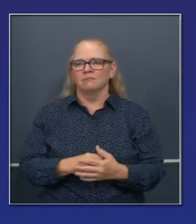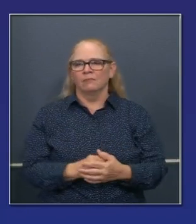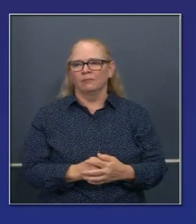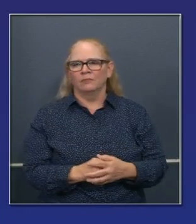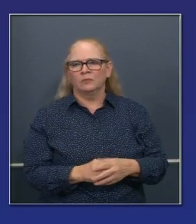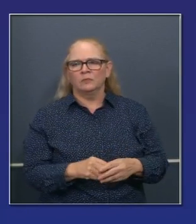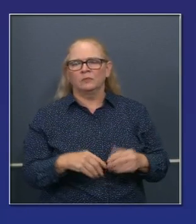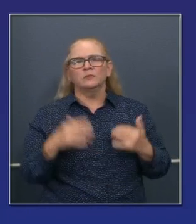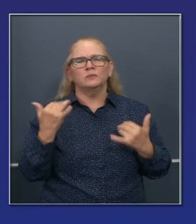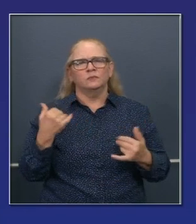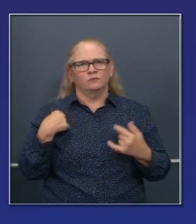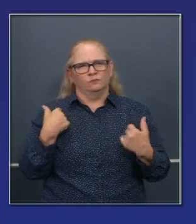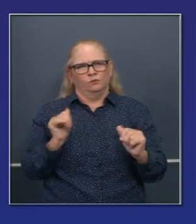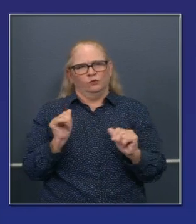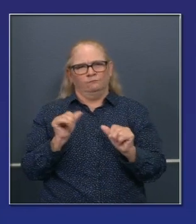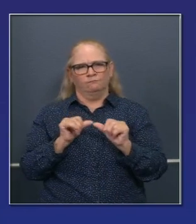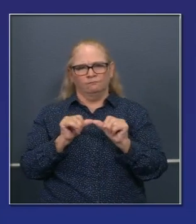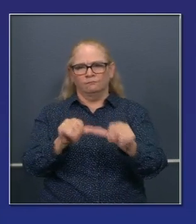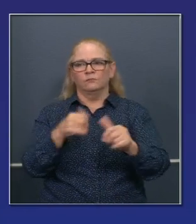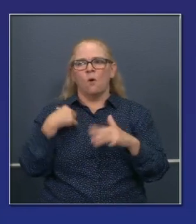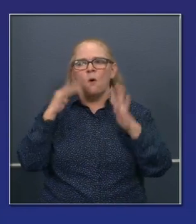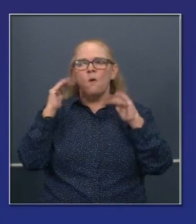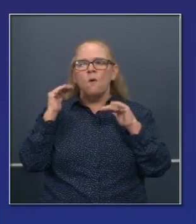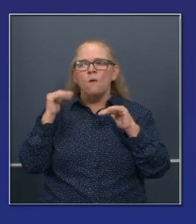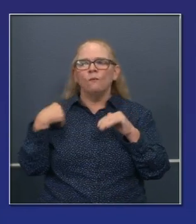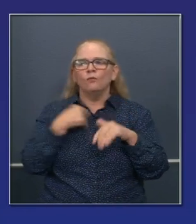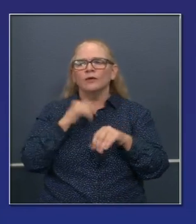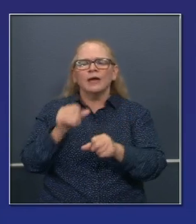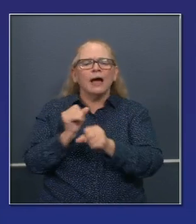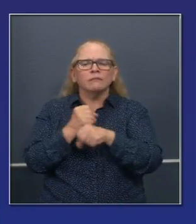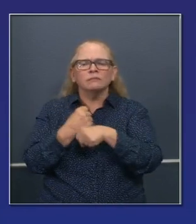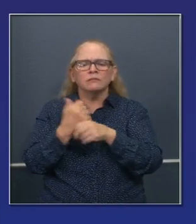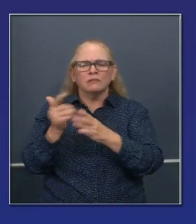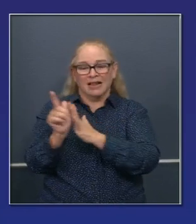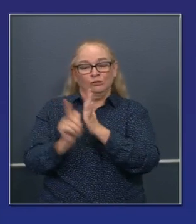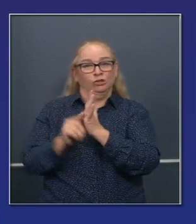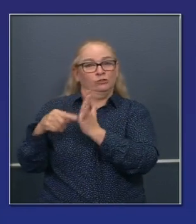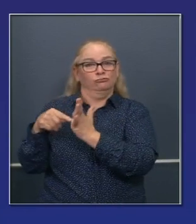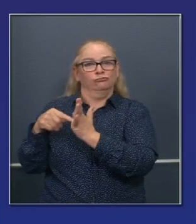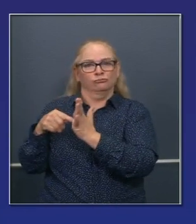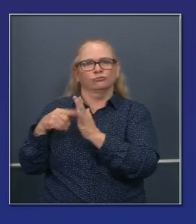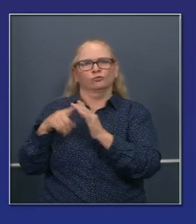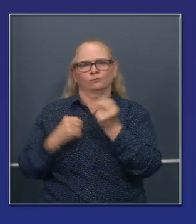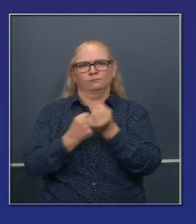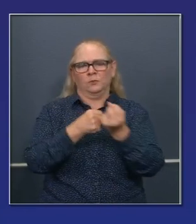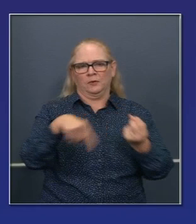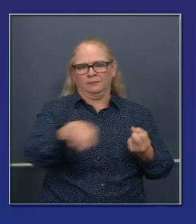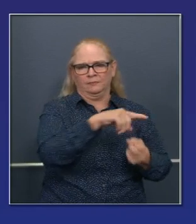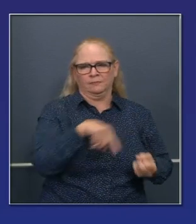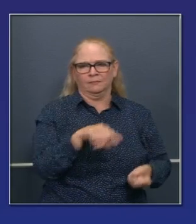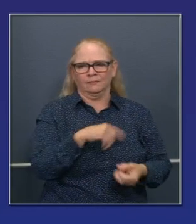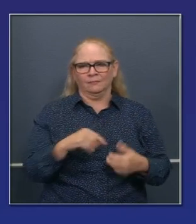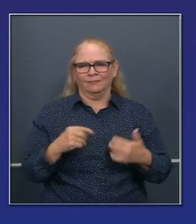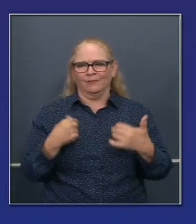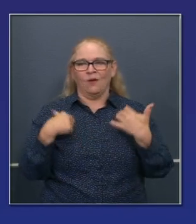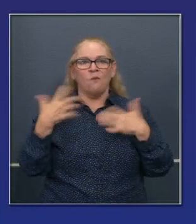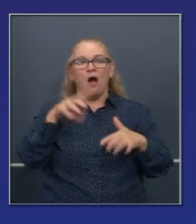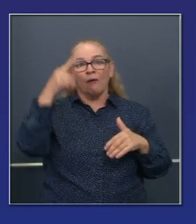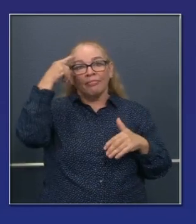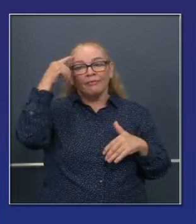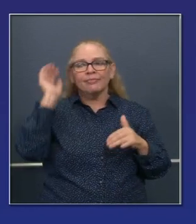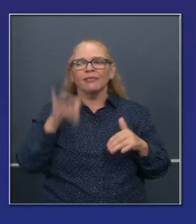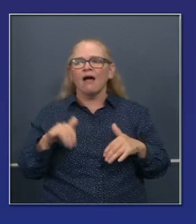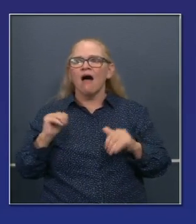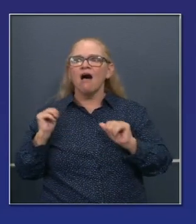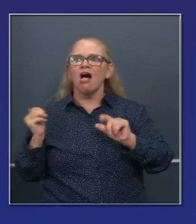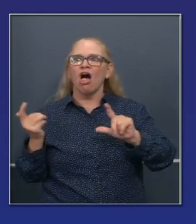among others, uh, have bills on this. Uh, I don't want to, if I get into the details of everyone who has a bill, I'm going to get in trouble for those I didn't mention. Uh, but I just want